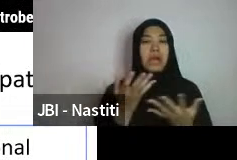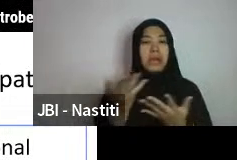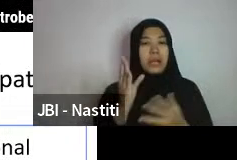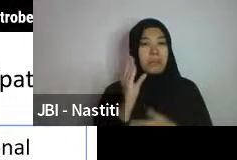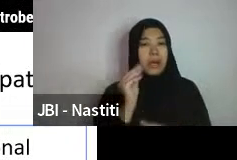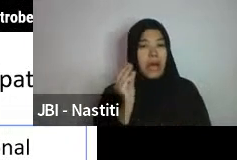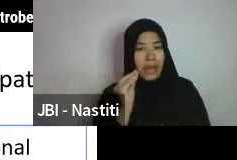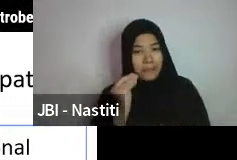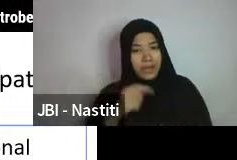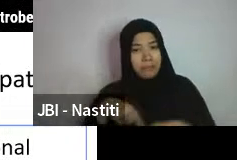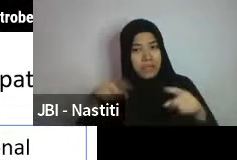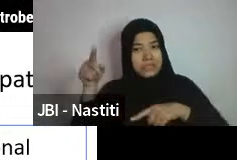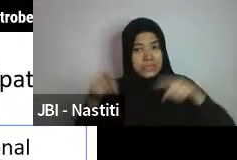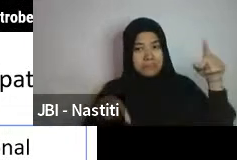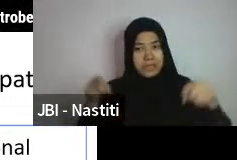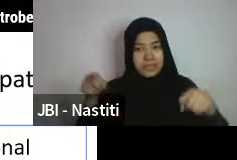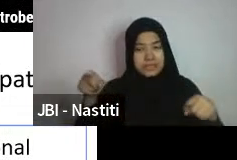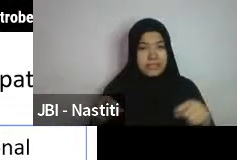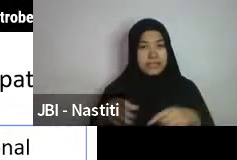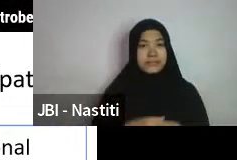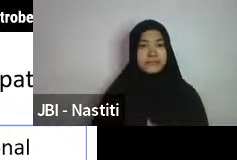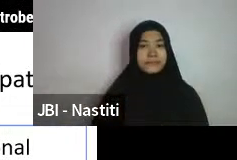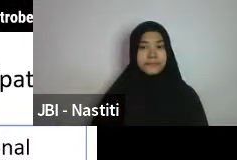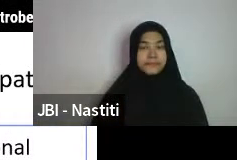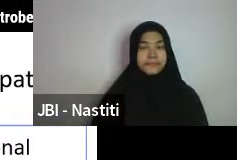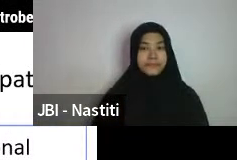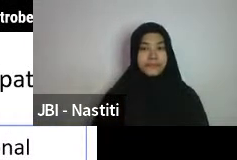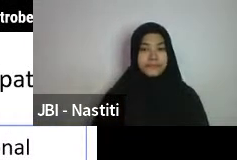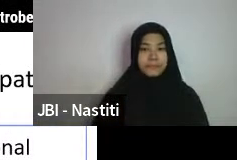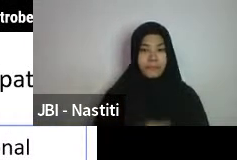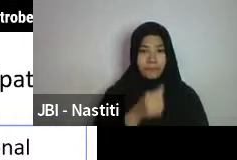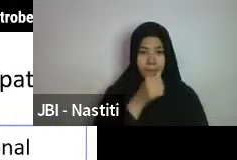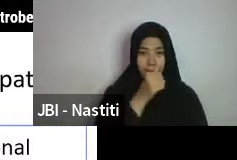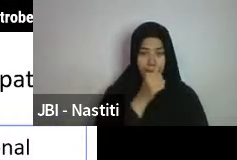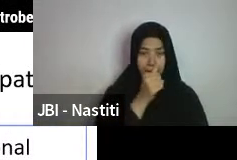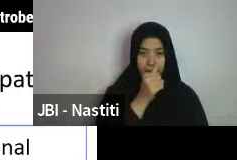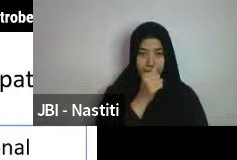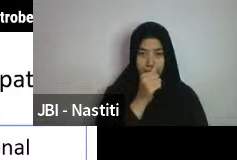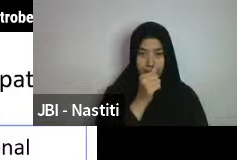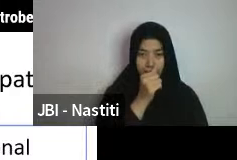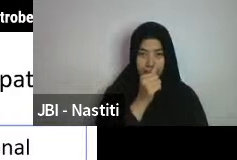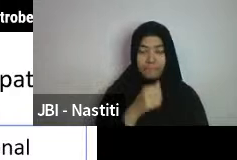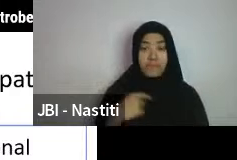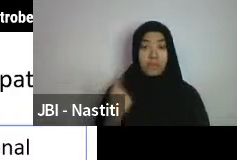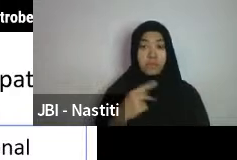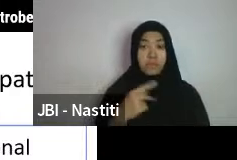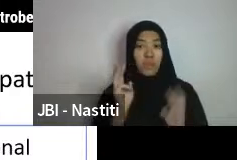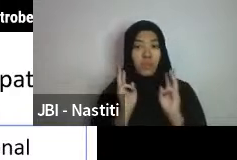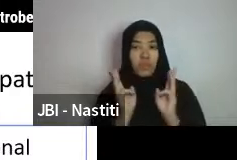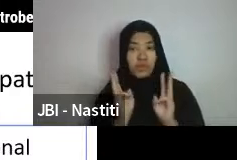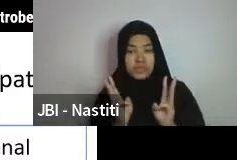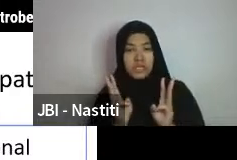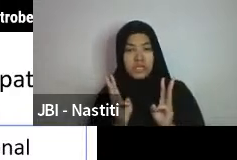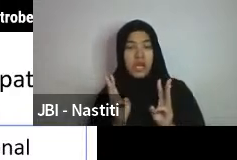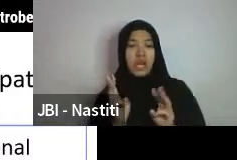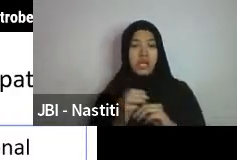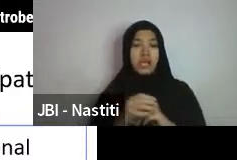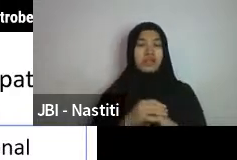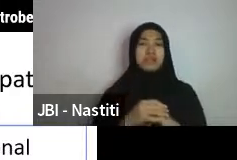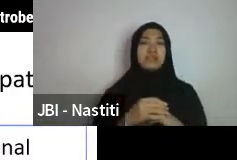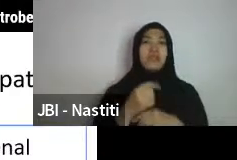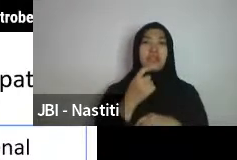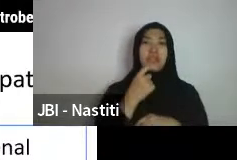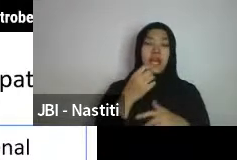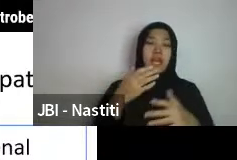also used the interviews to talk about barriers and enablers and resources that are required